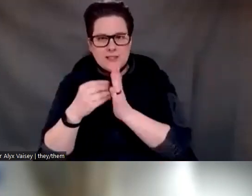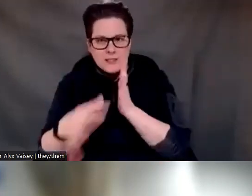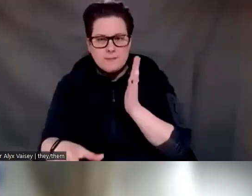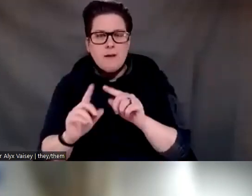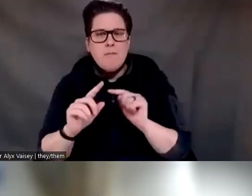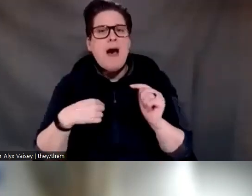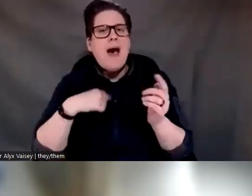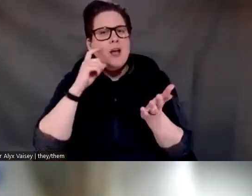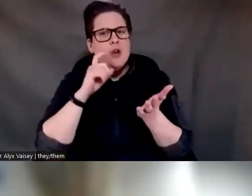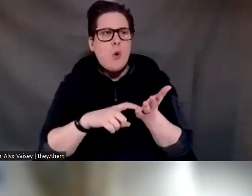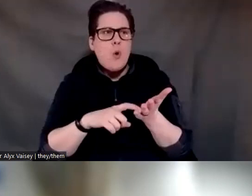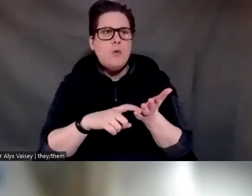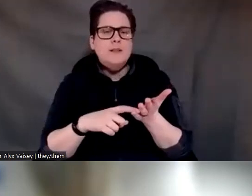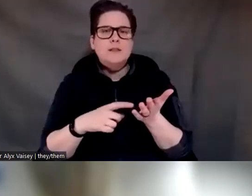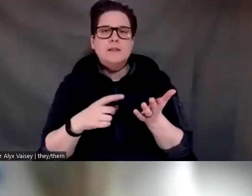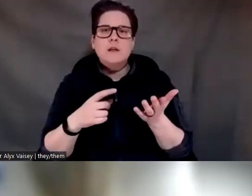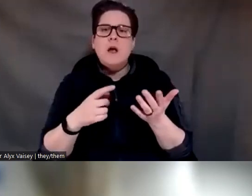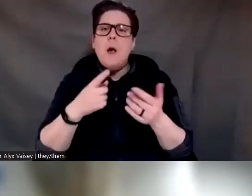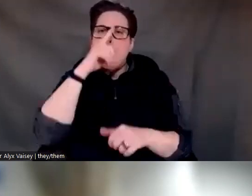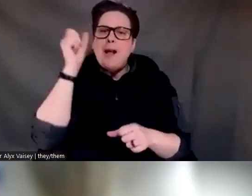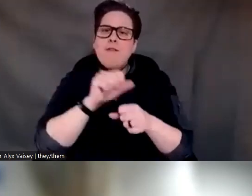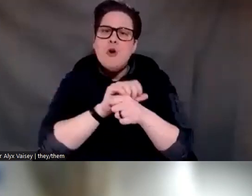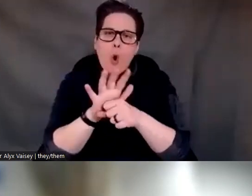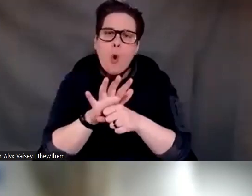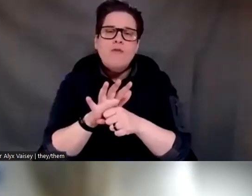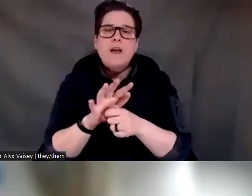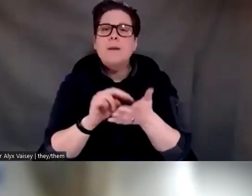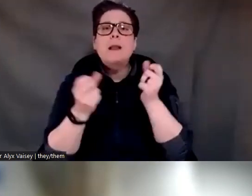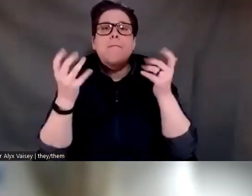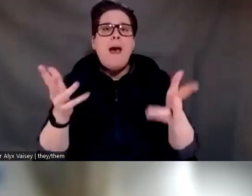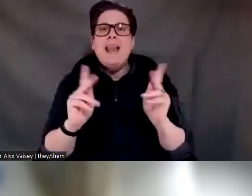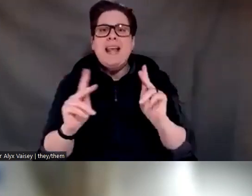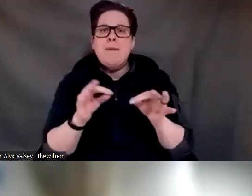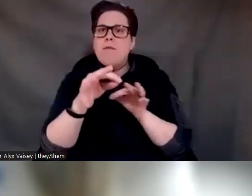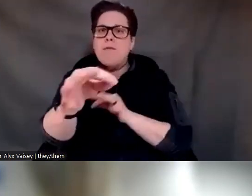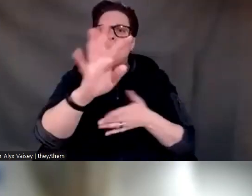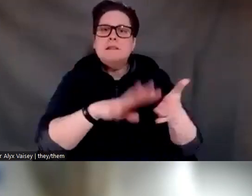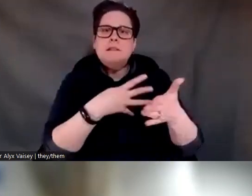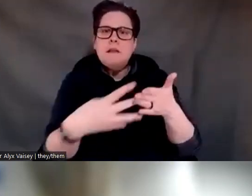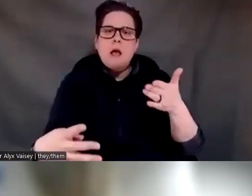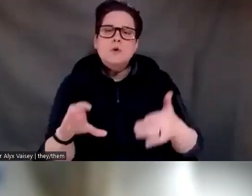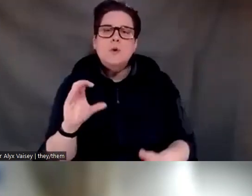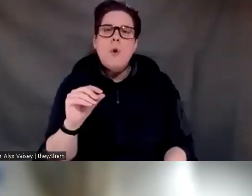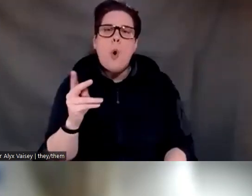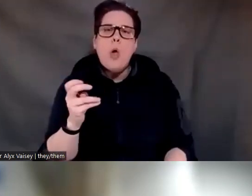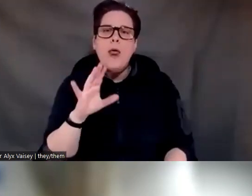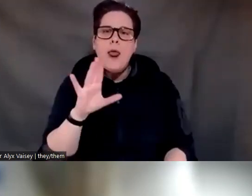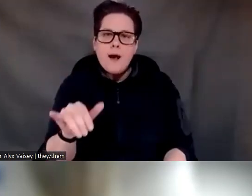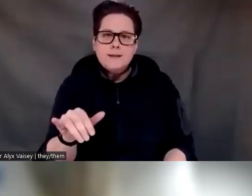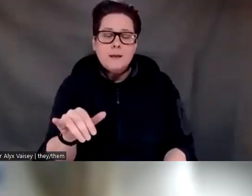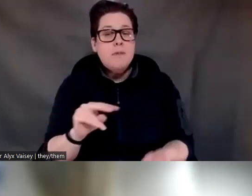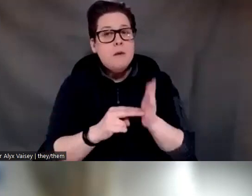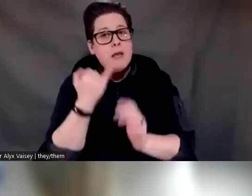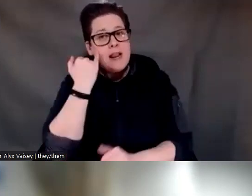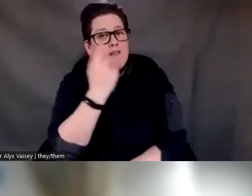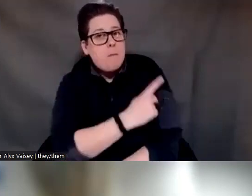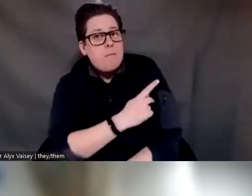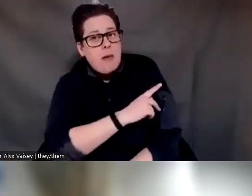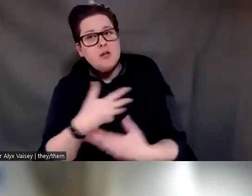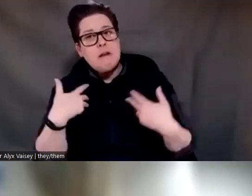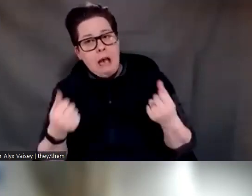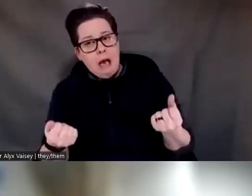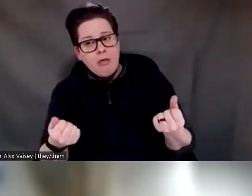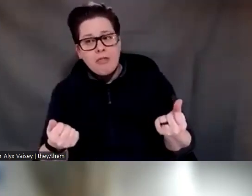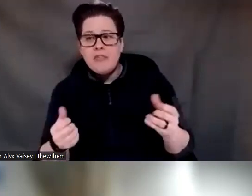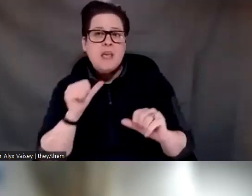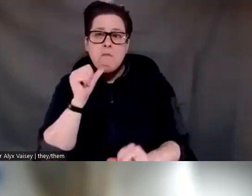to gain access to colonoscopy in a timely manner. And so for patients who are otherwise healthy with no risk factors, who are